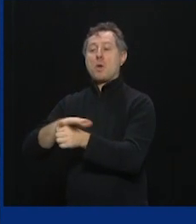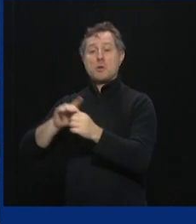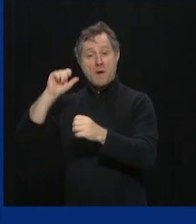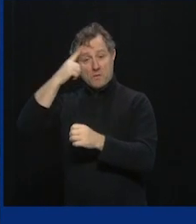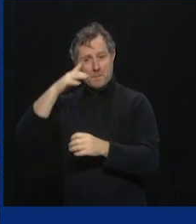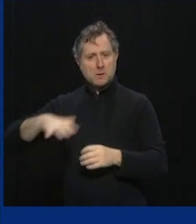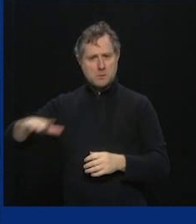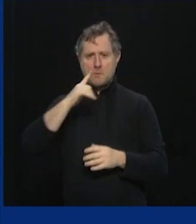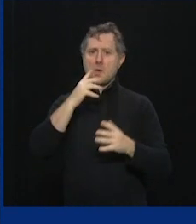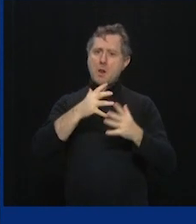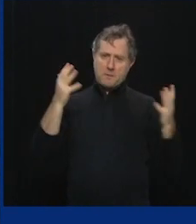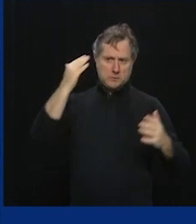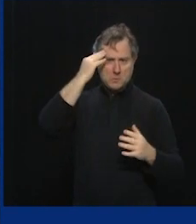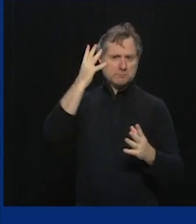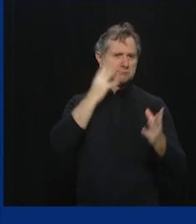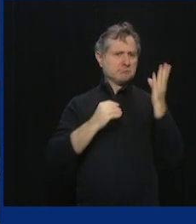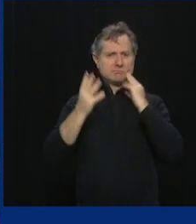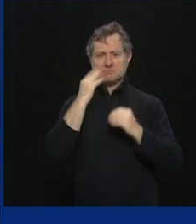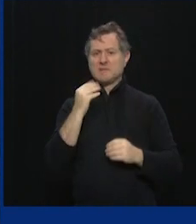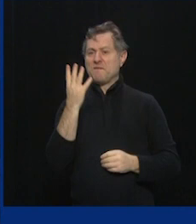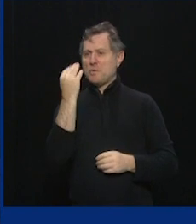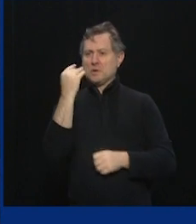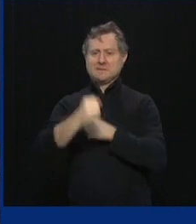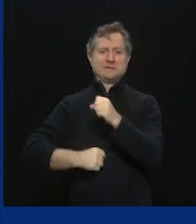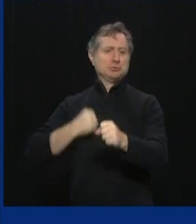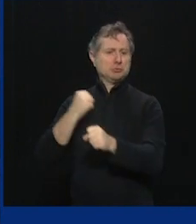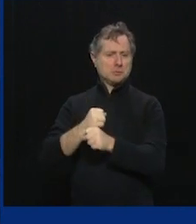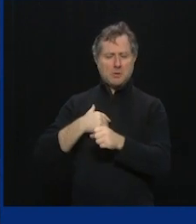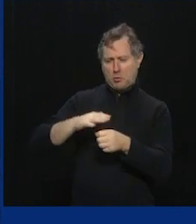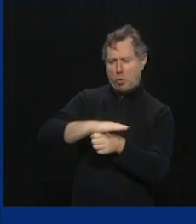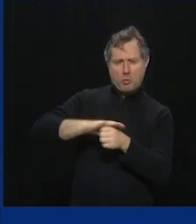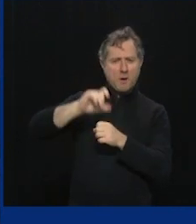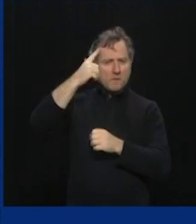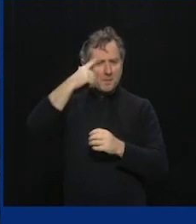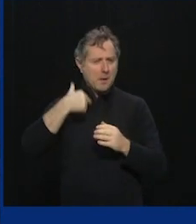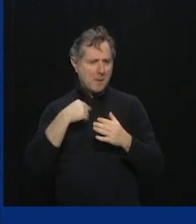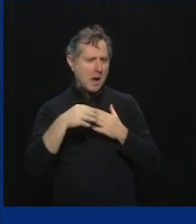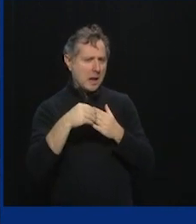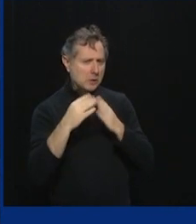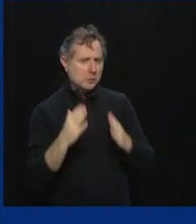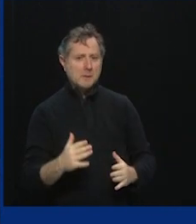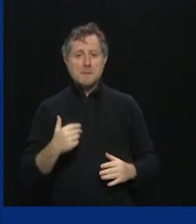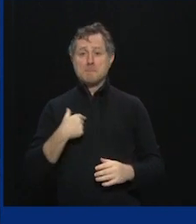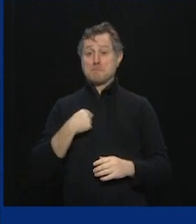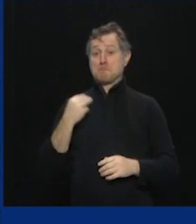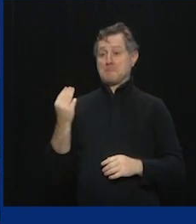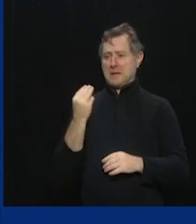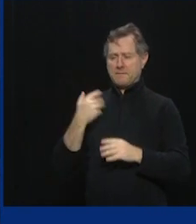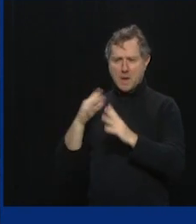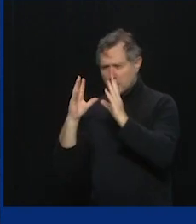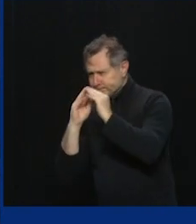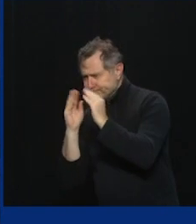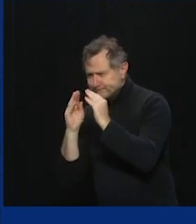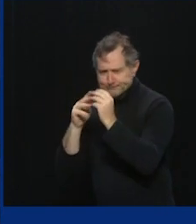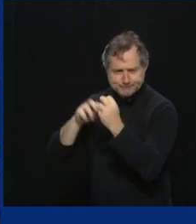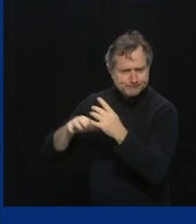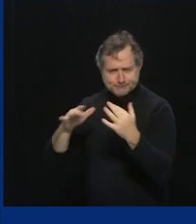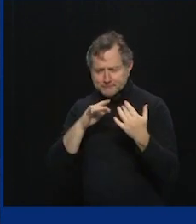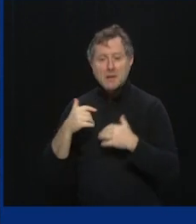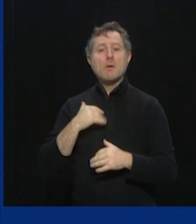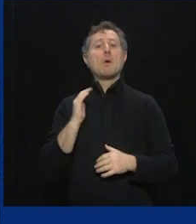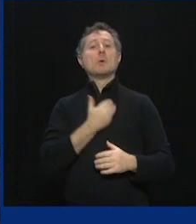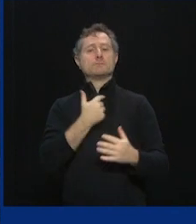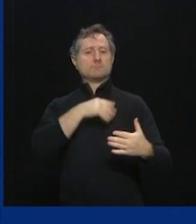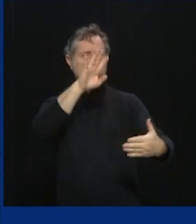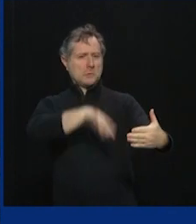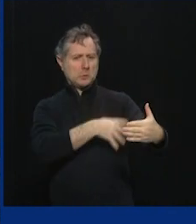years as a local government official. We had our Monday meetings, and all of our agendas had to be available